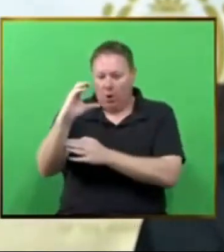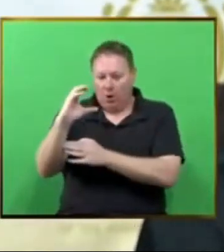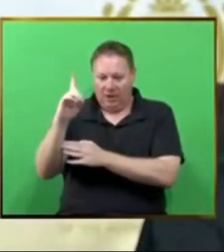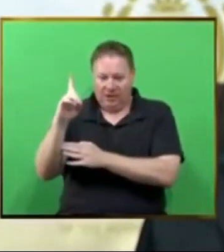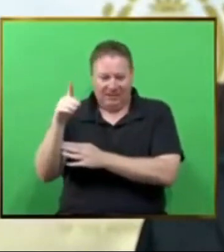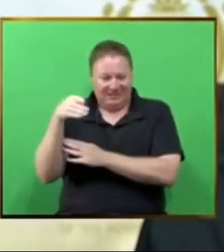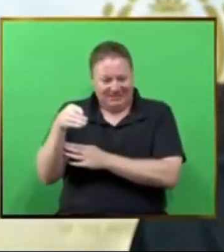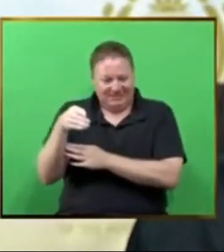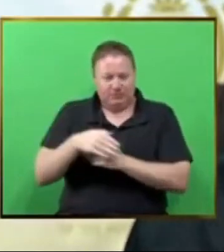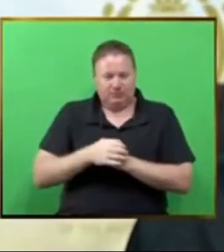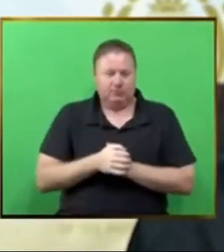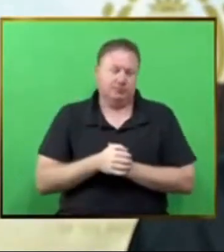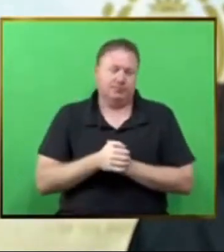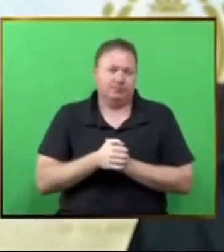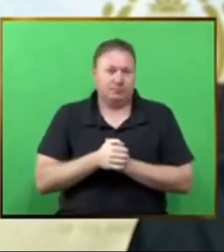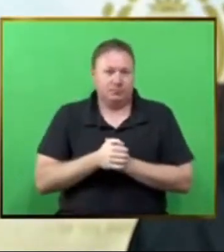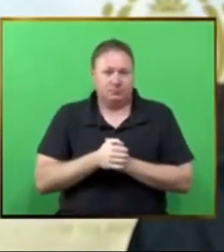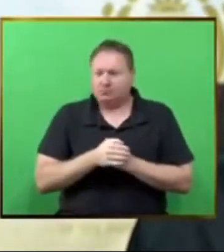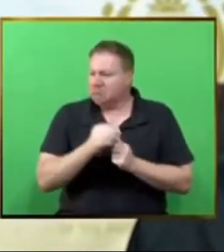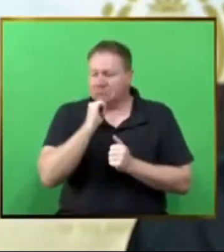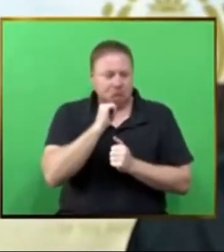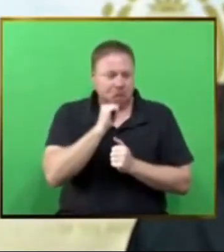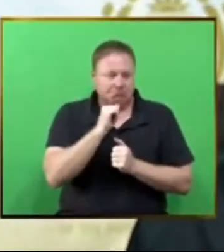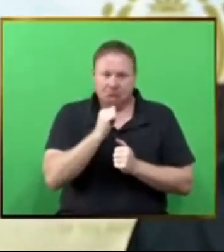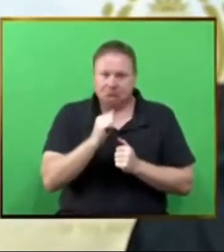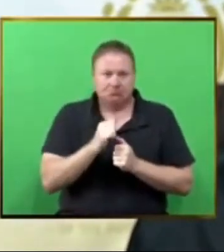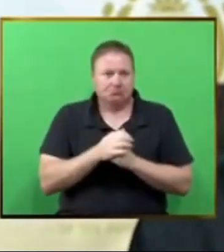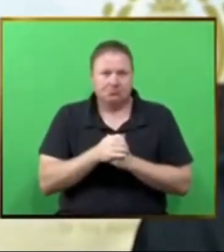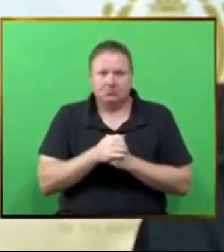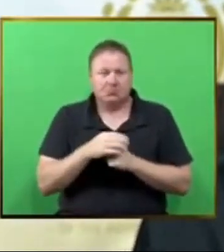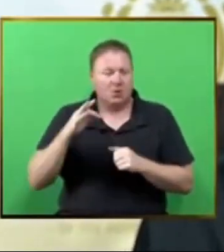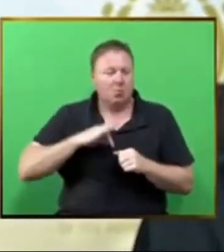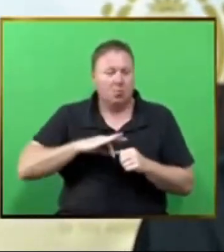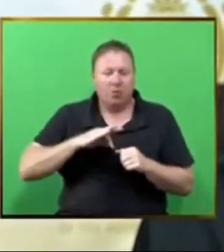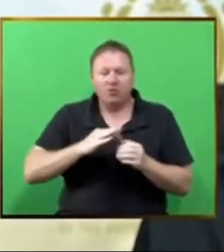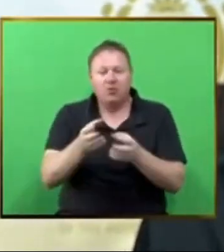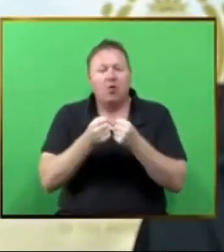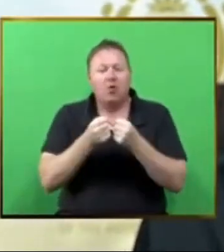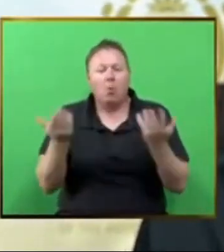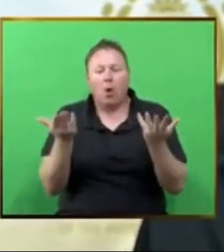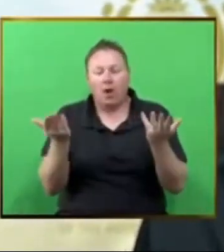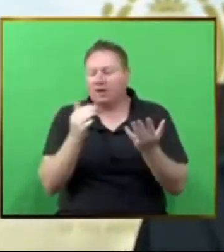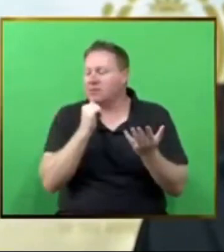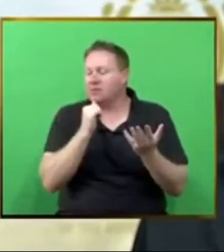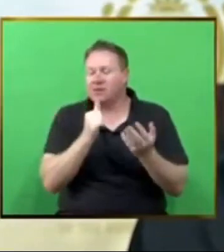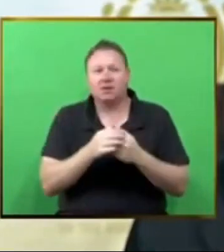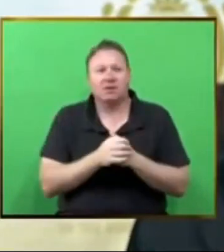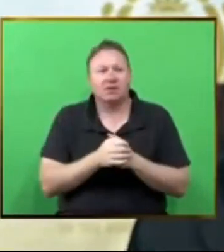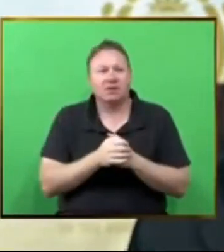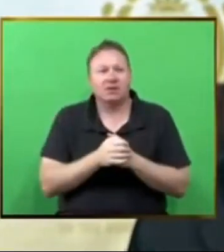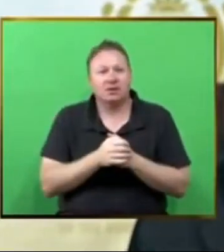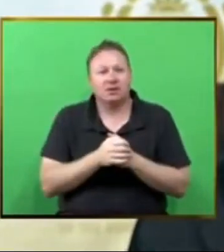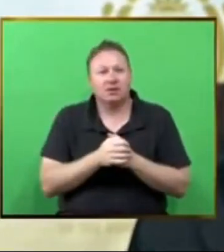implement that. So irrespective of where your profits are generated,